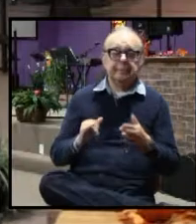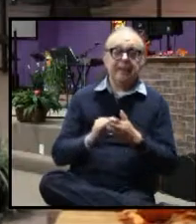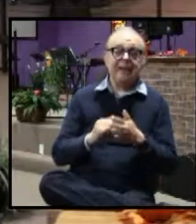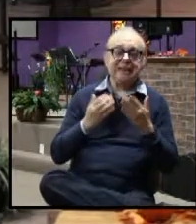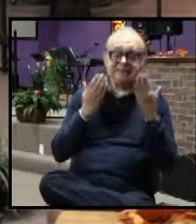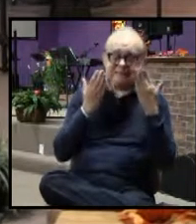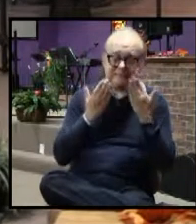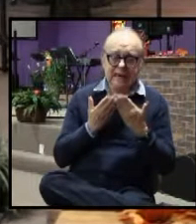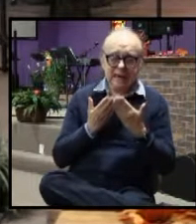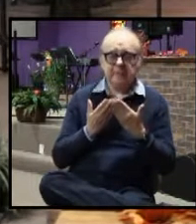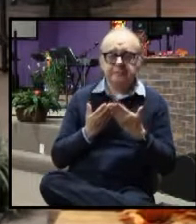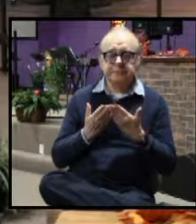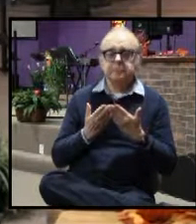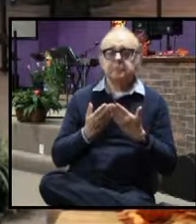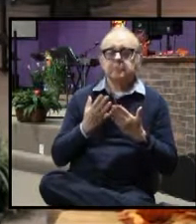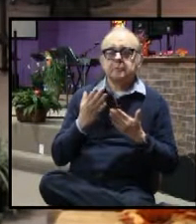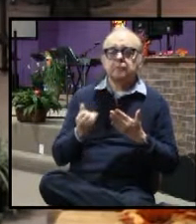That's sad.